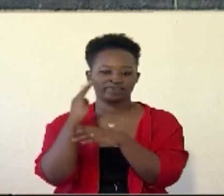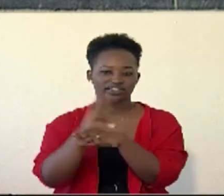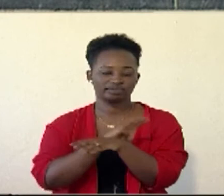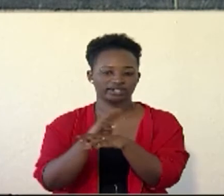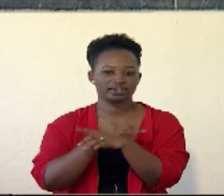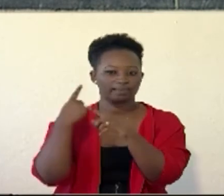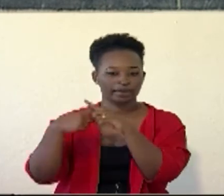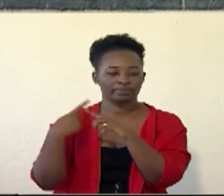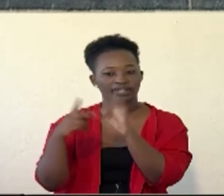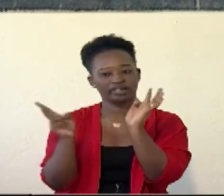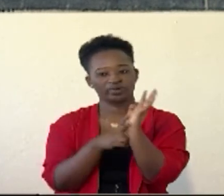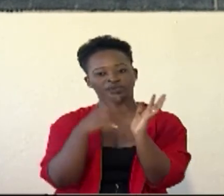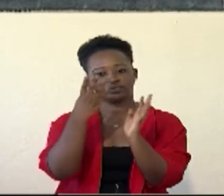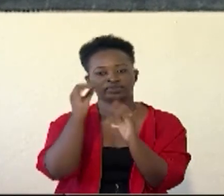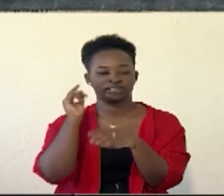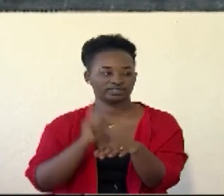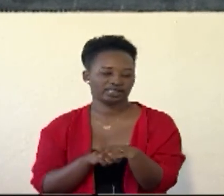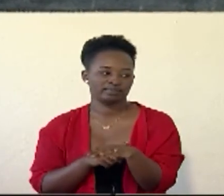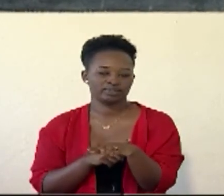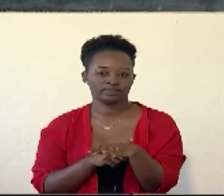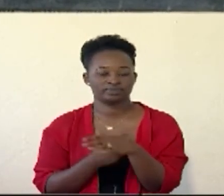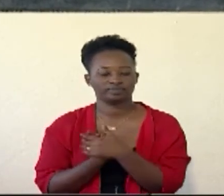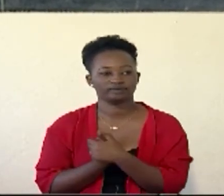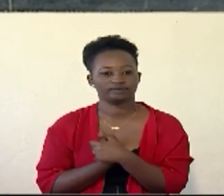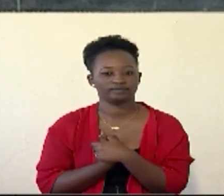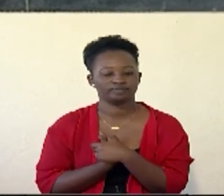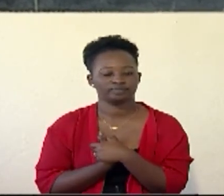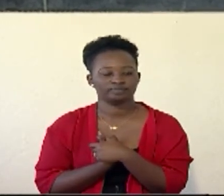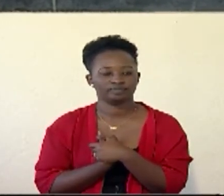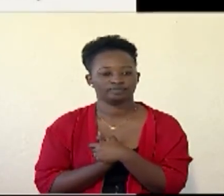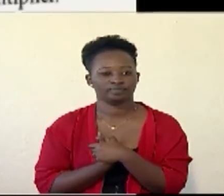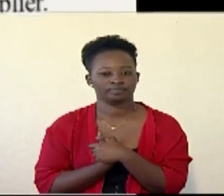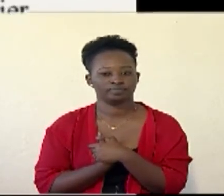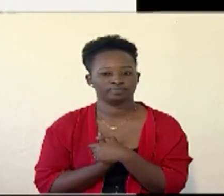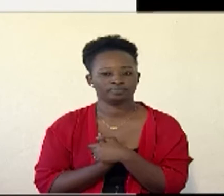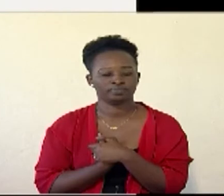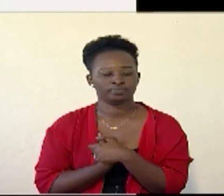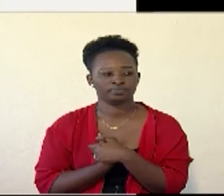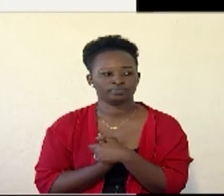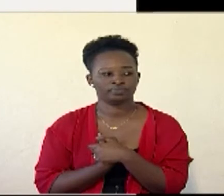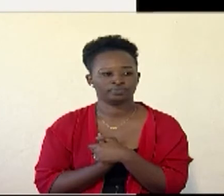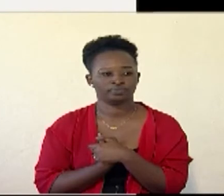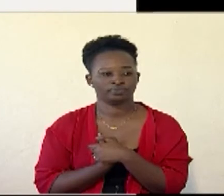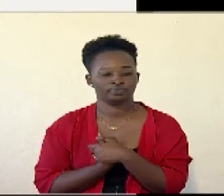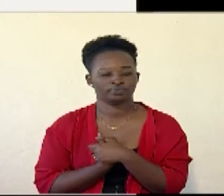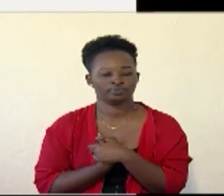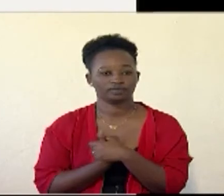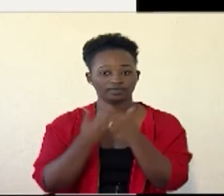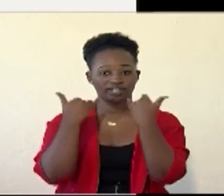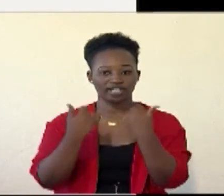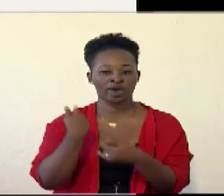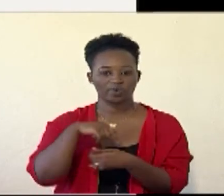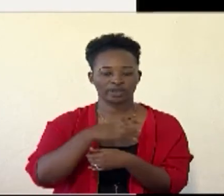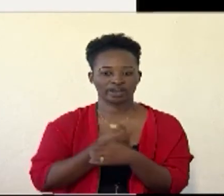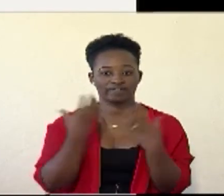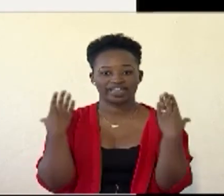40 times. Our investment multiplier is 40 times. Now, we have an exercise. There